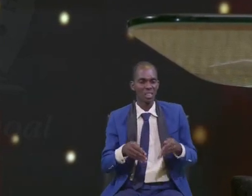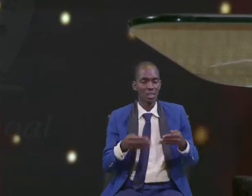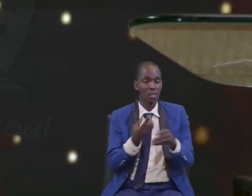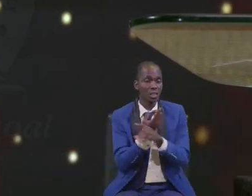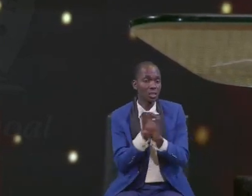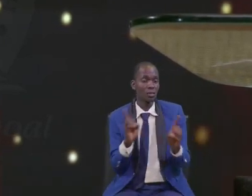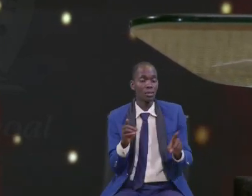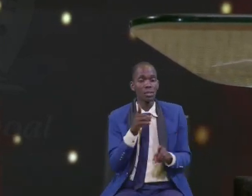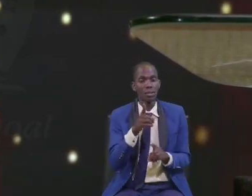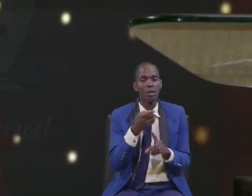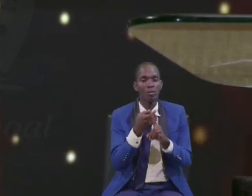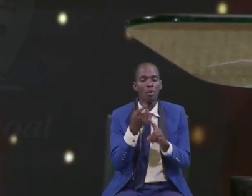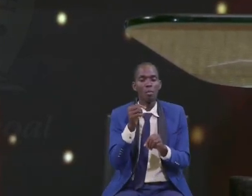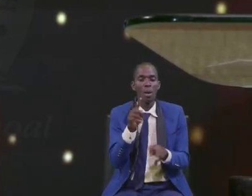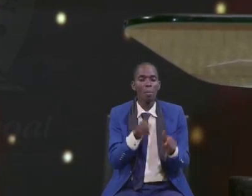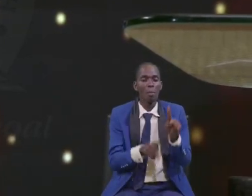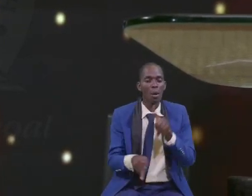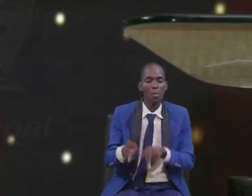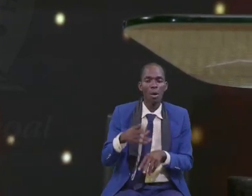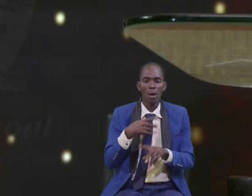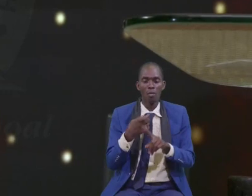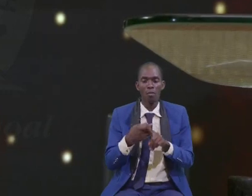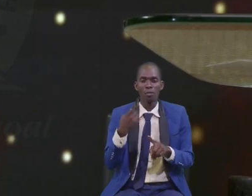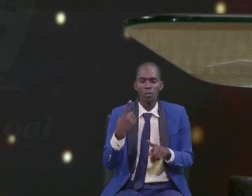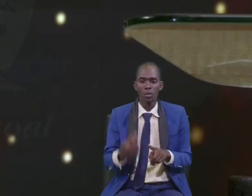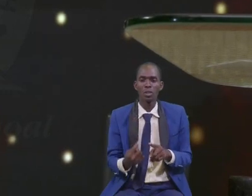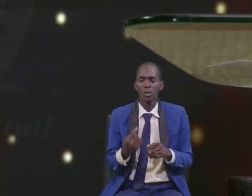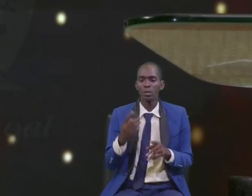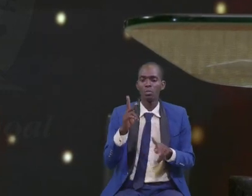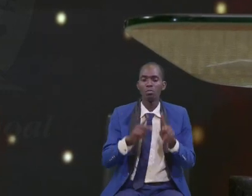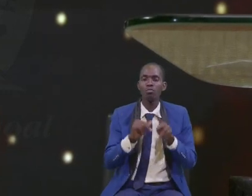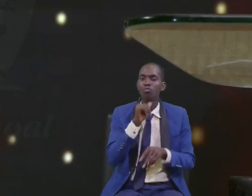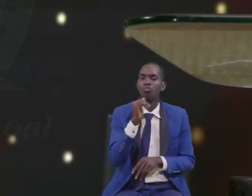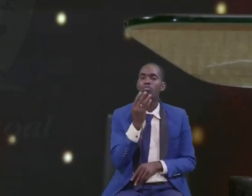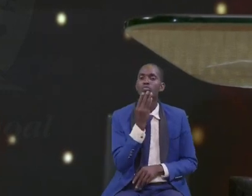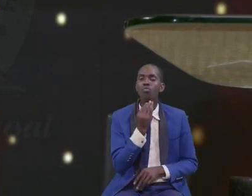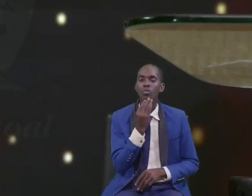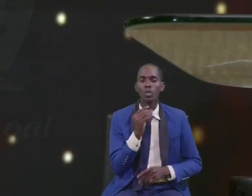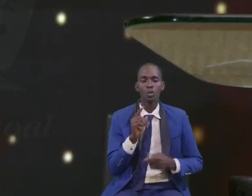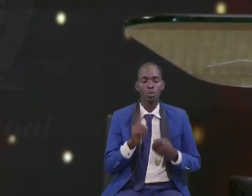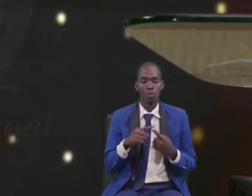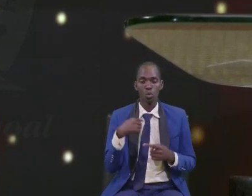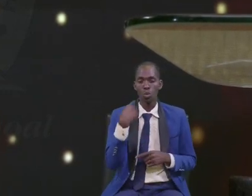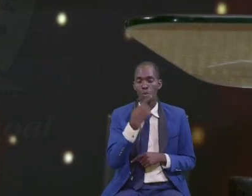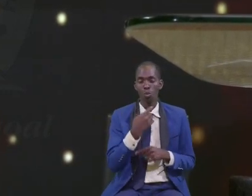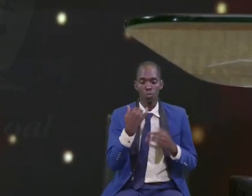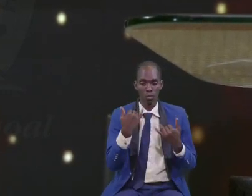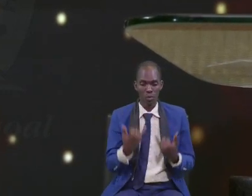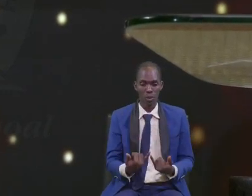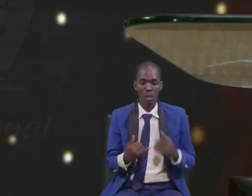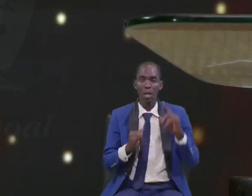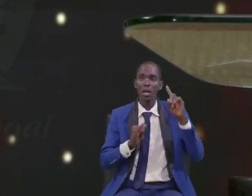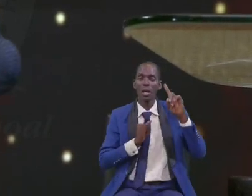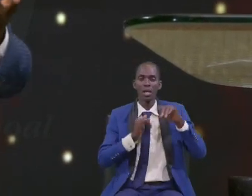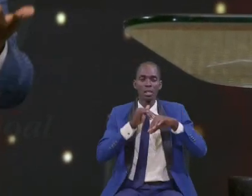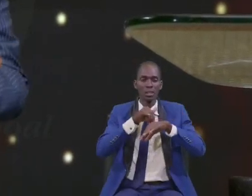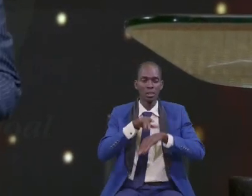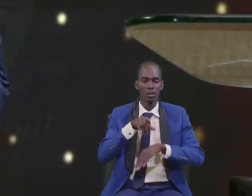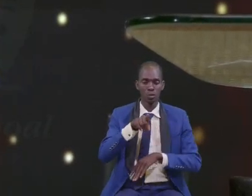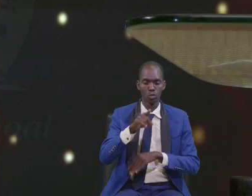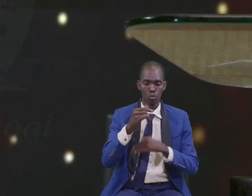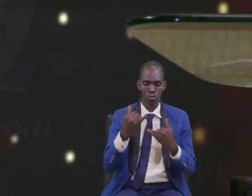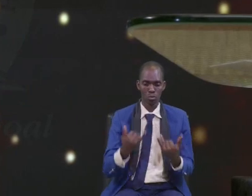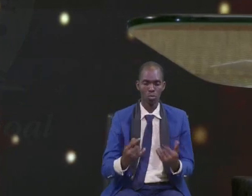the people and from the Gentiles unto whom now I sent thee. Verse 18,